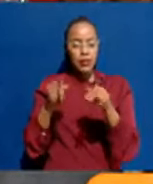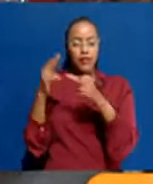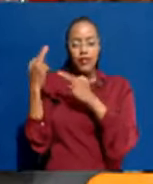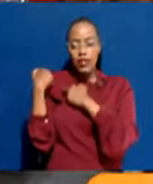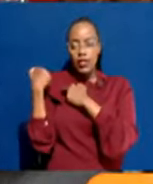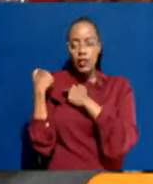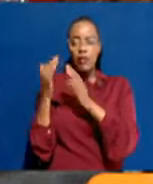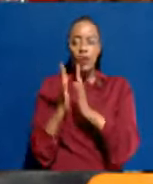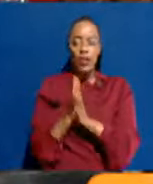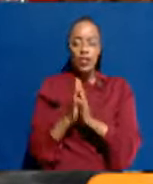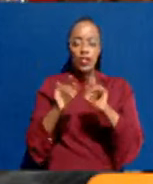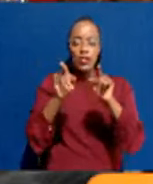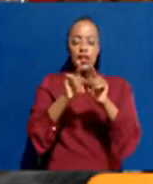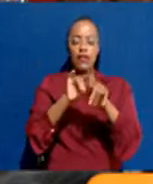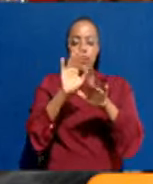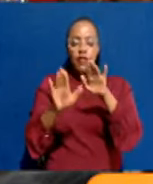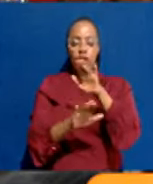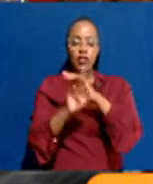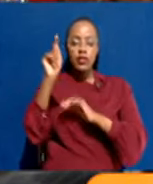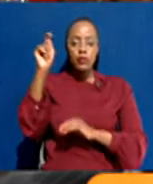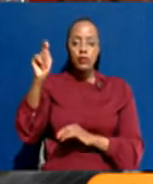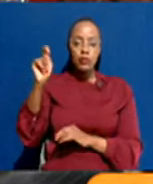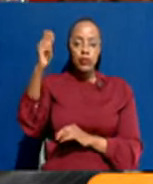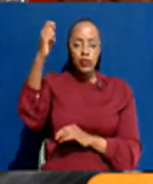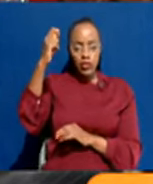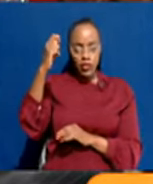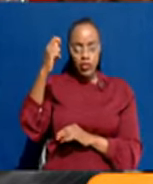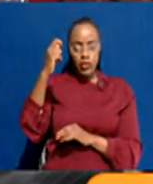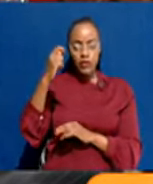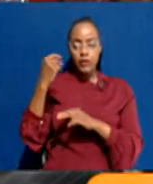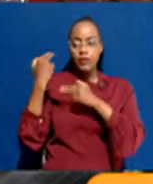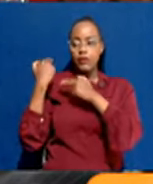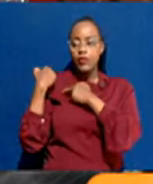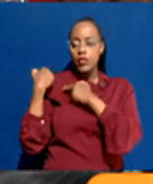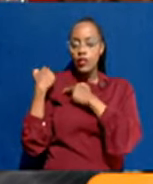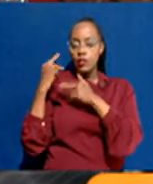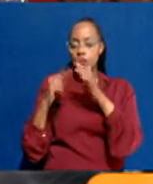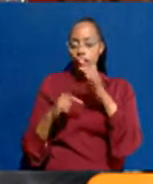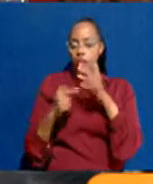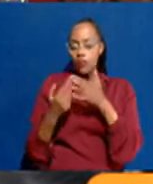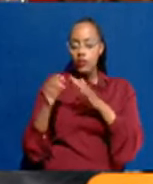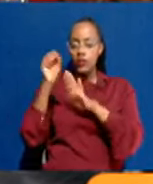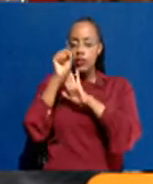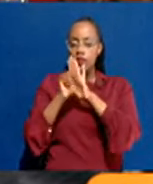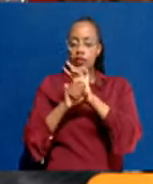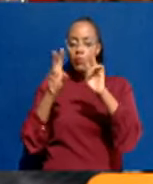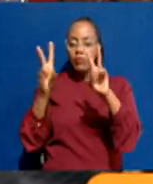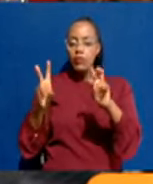And the Vice President is in charge of the state matters.